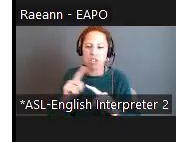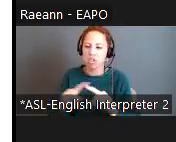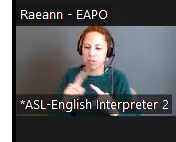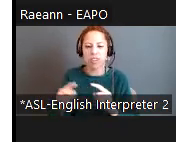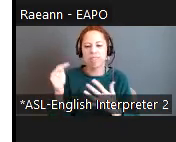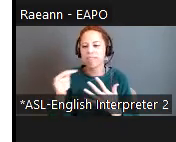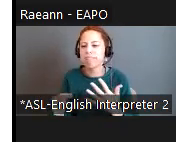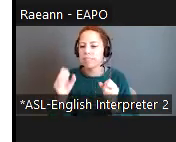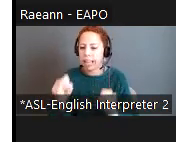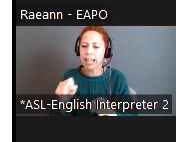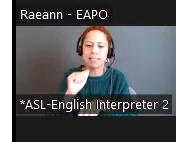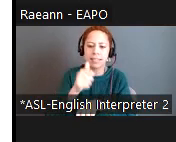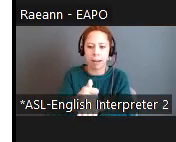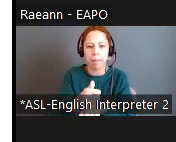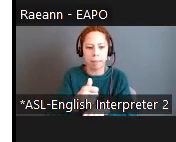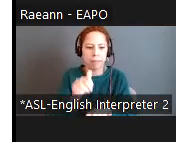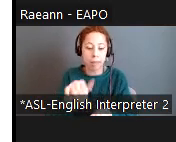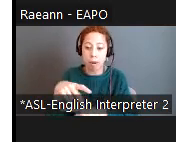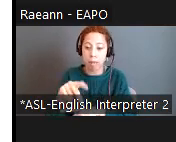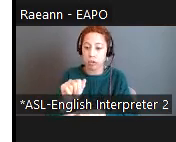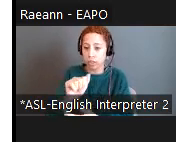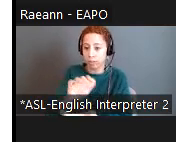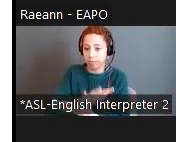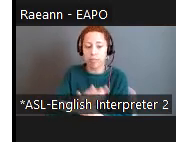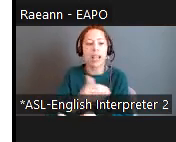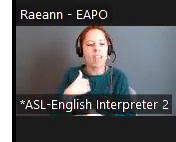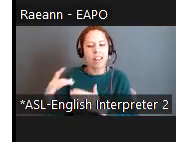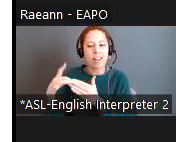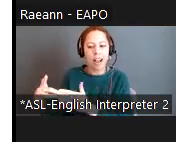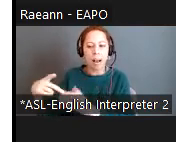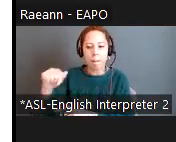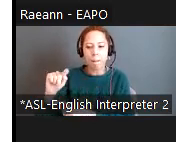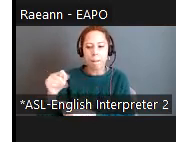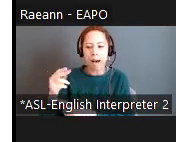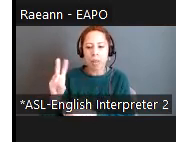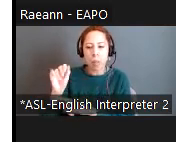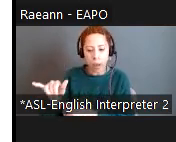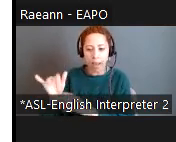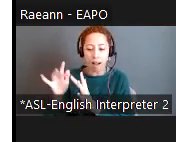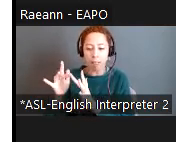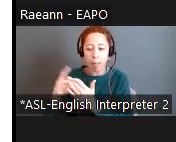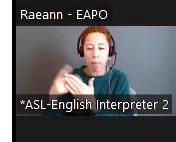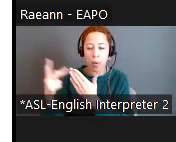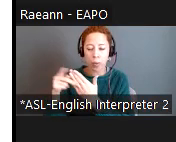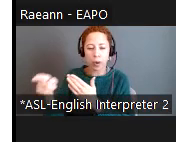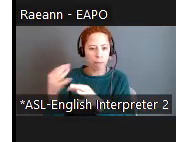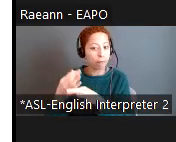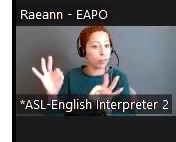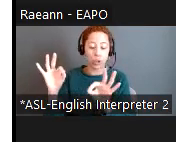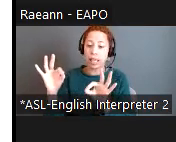ways today, which is the Guided Pathways online program. It's a free program to make power of attorney documents.